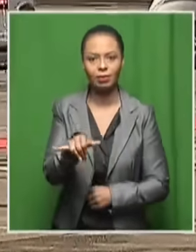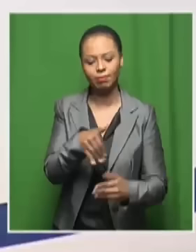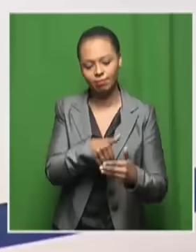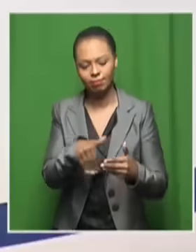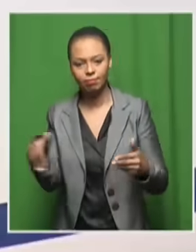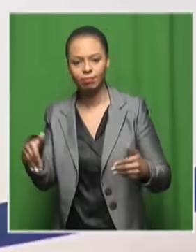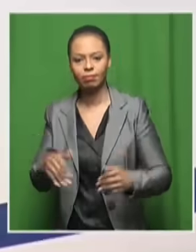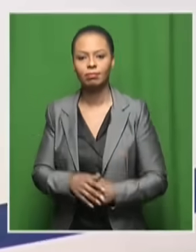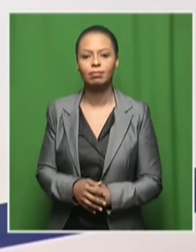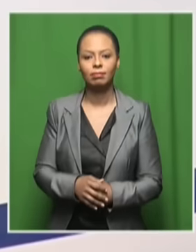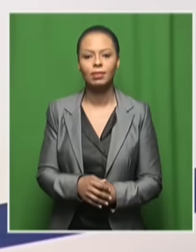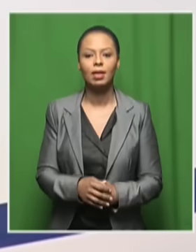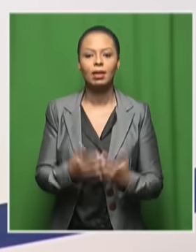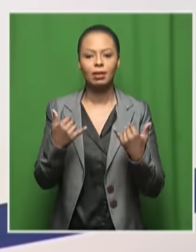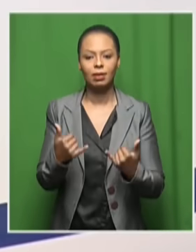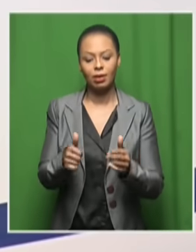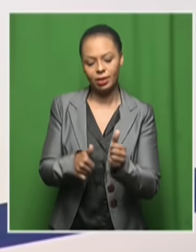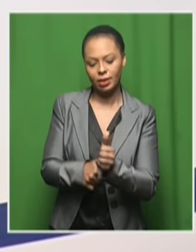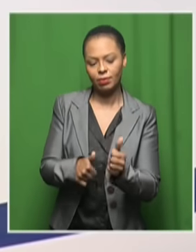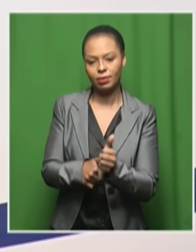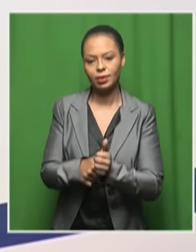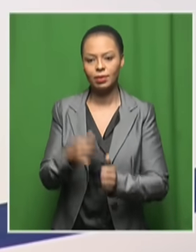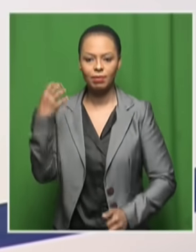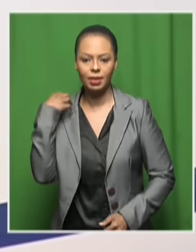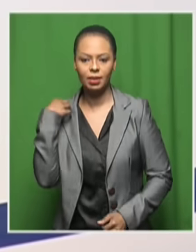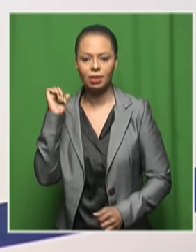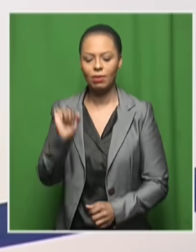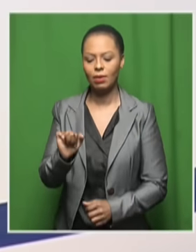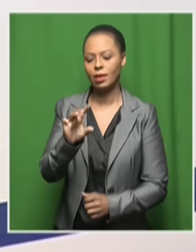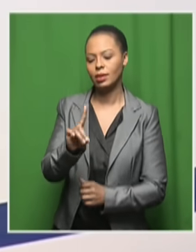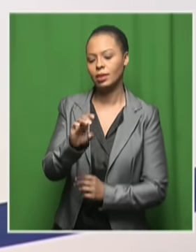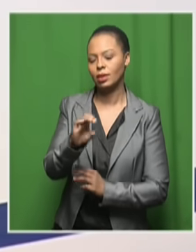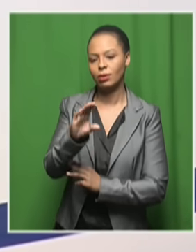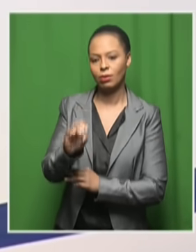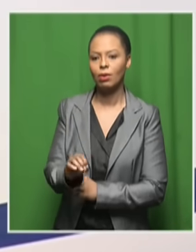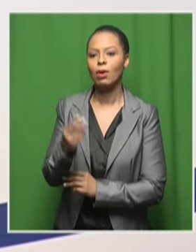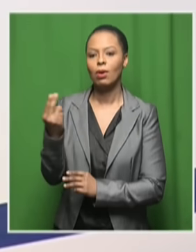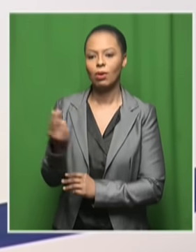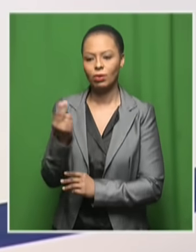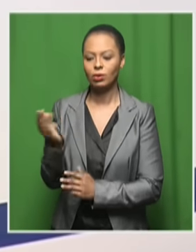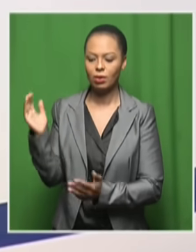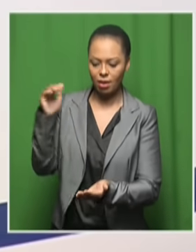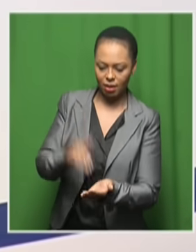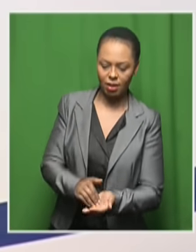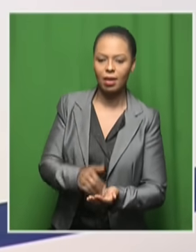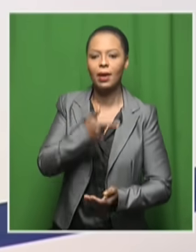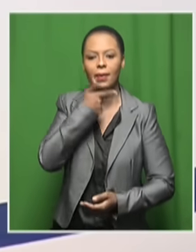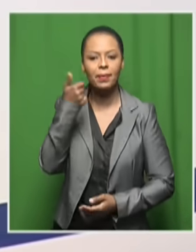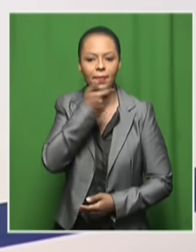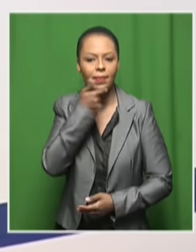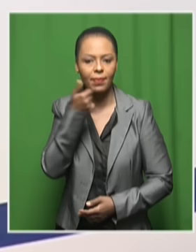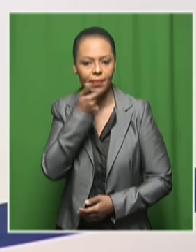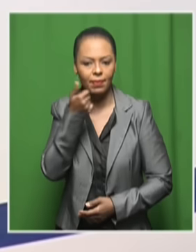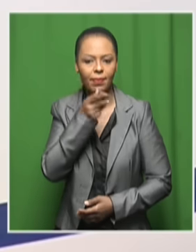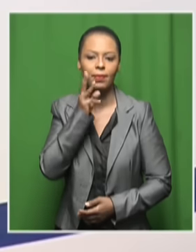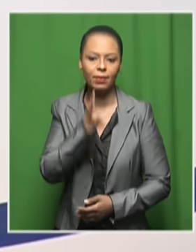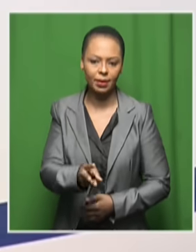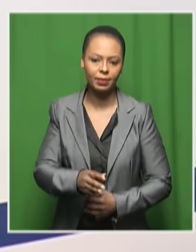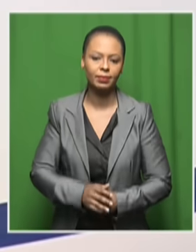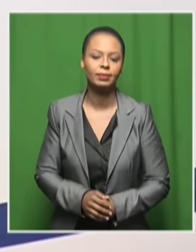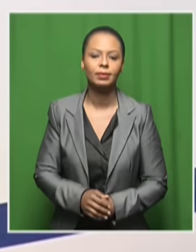We're expecting the Deputy Minister of DIRCO, Mr. Alvin Boertes, to arrive and also receive the UK Prime Minister